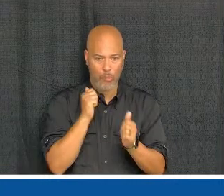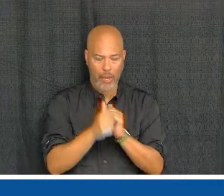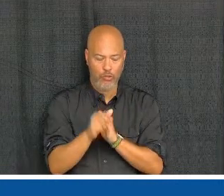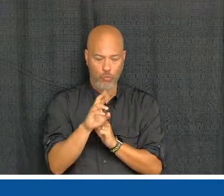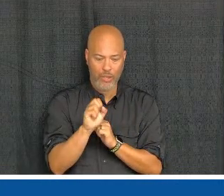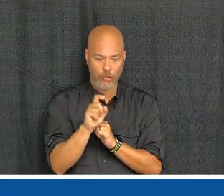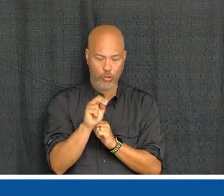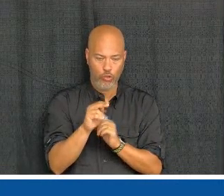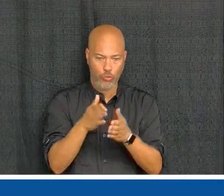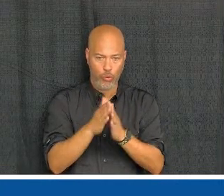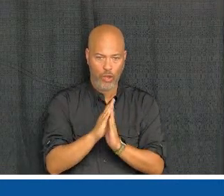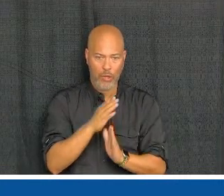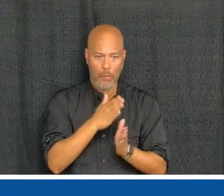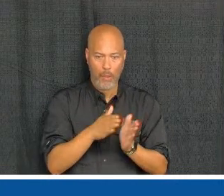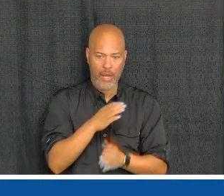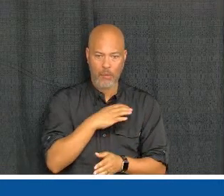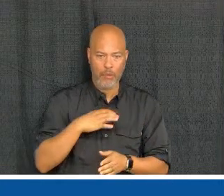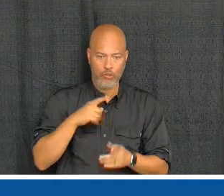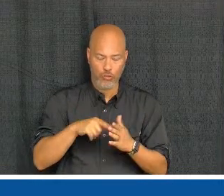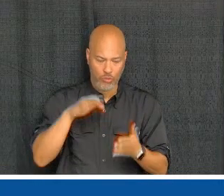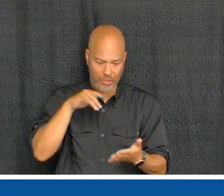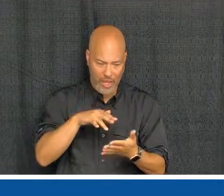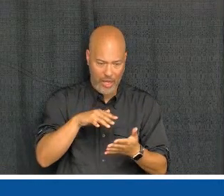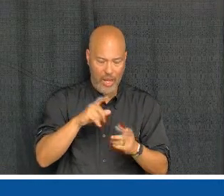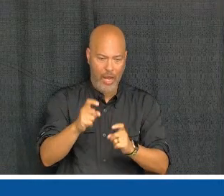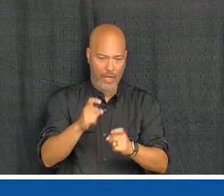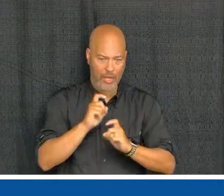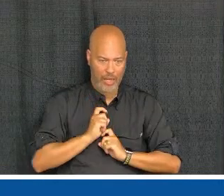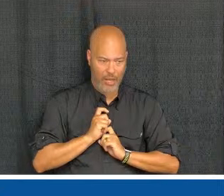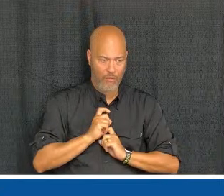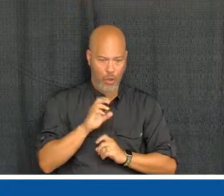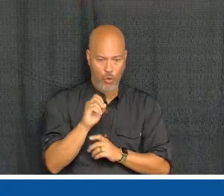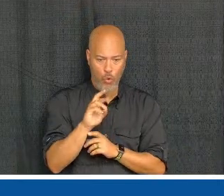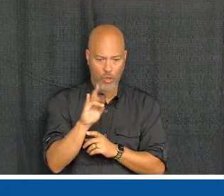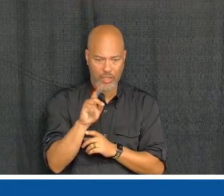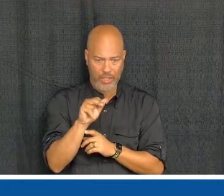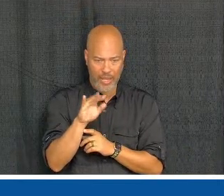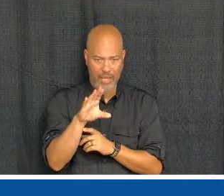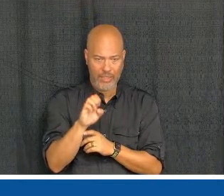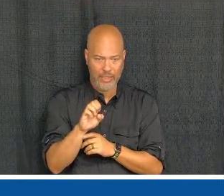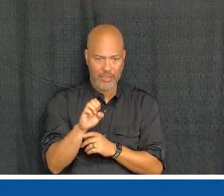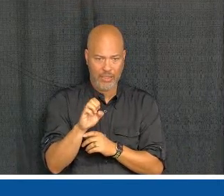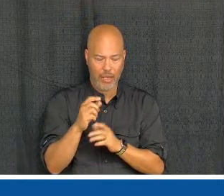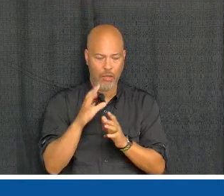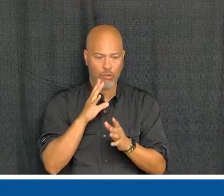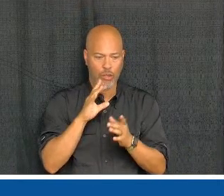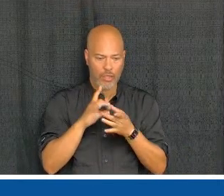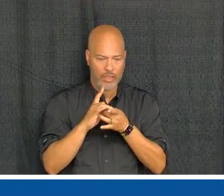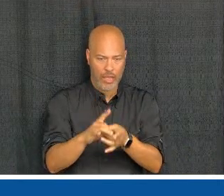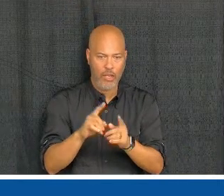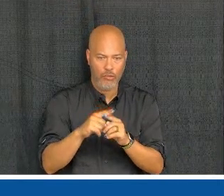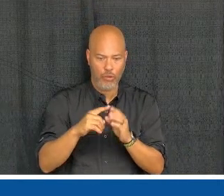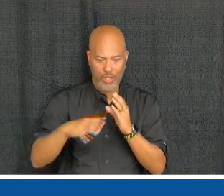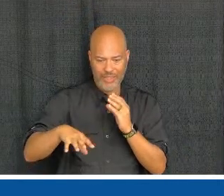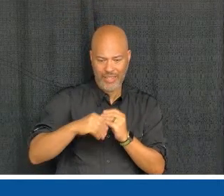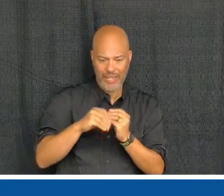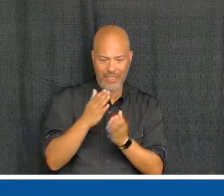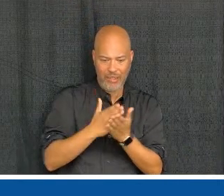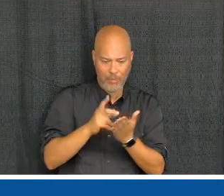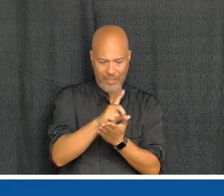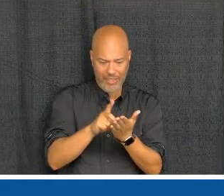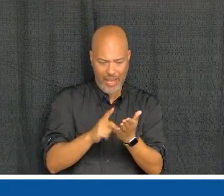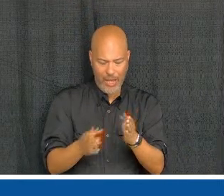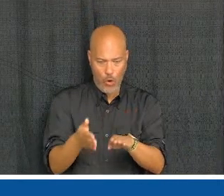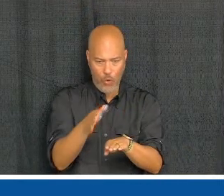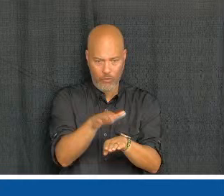resolution requesting the planning commission to study and return an ordinance pertaining to extending some sort of a design